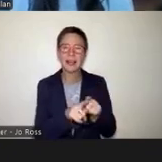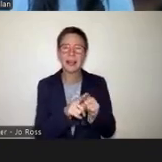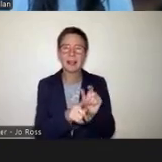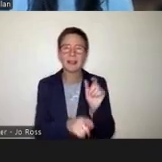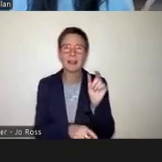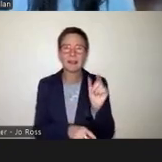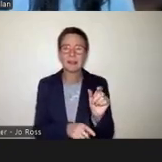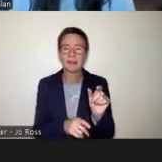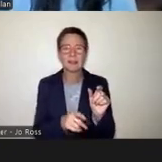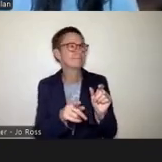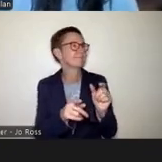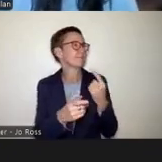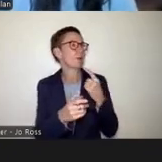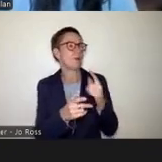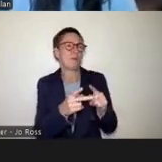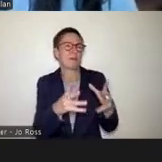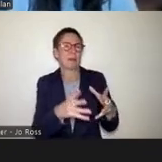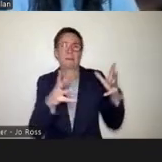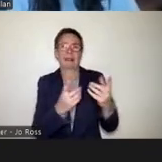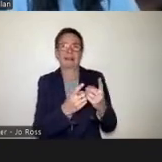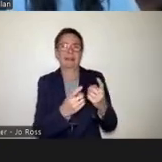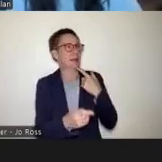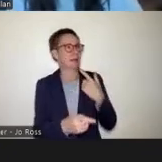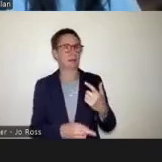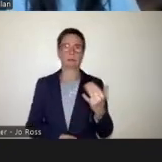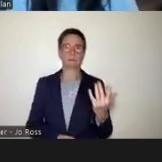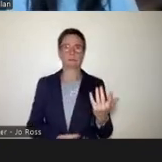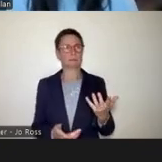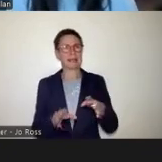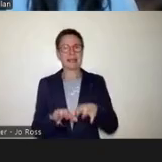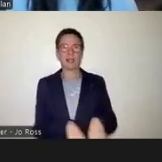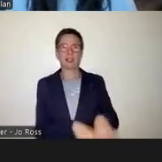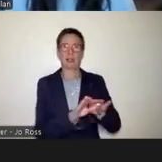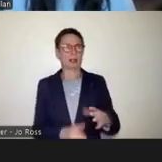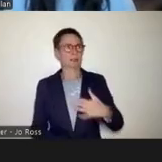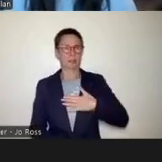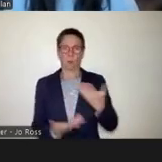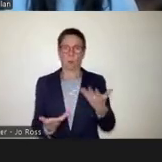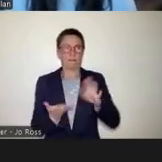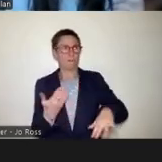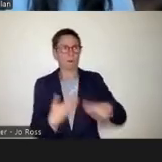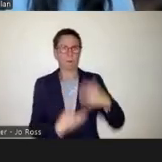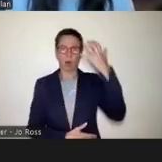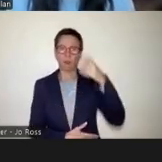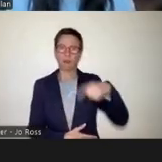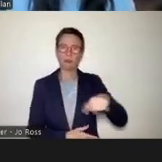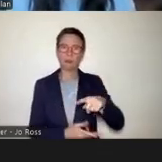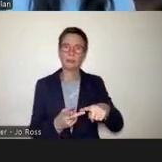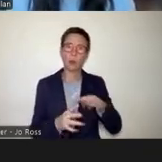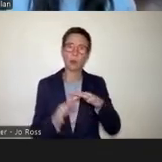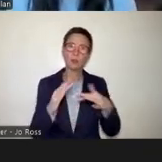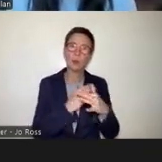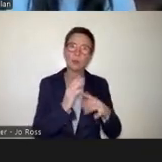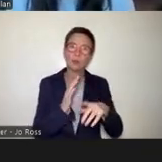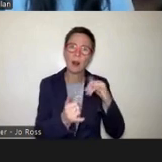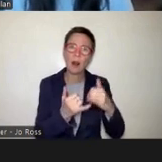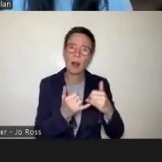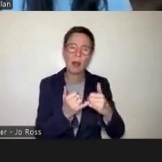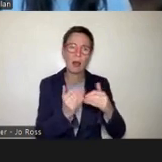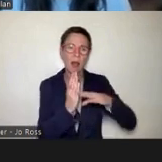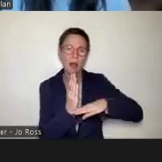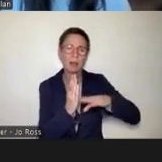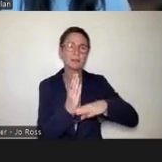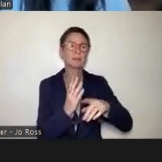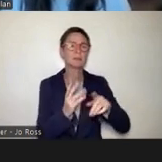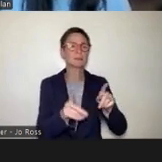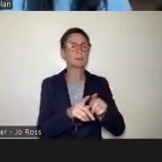like our nationality, our race, ethnicity, social class, etc. but it's also the micro things. It's your occupation, it's